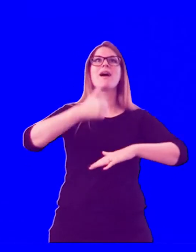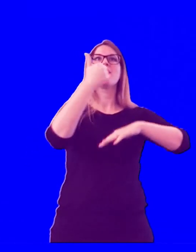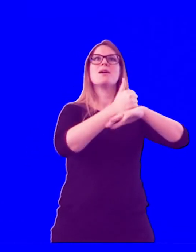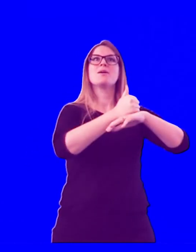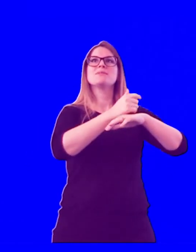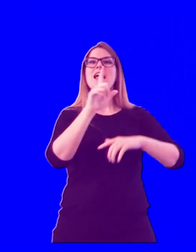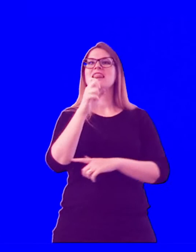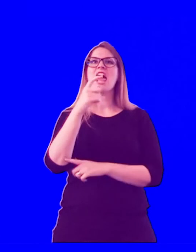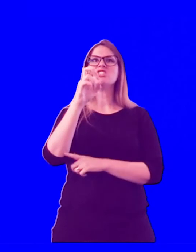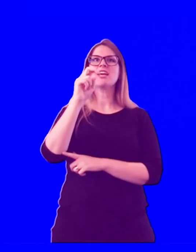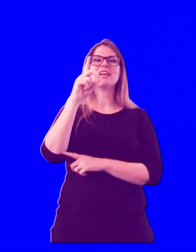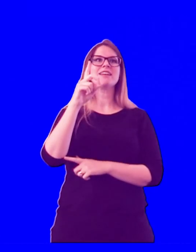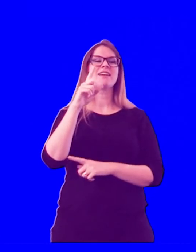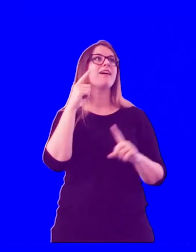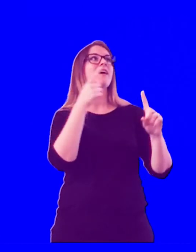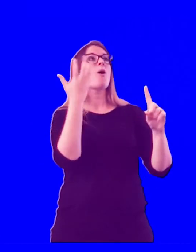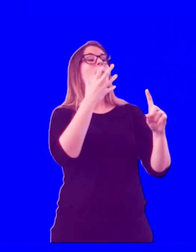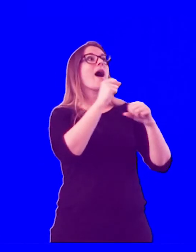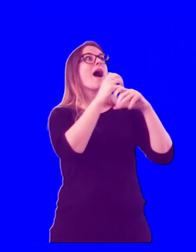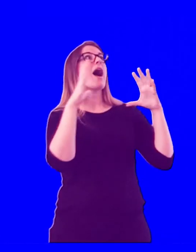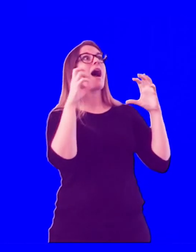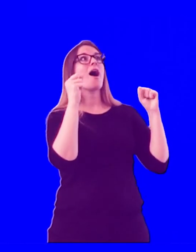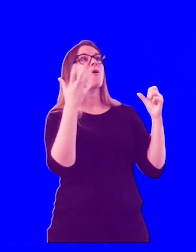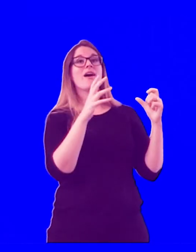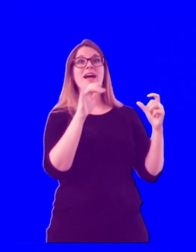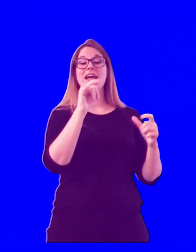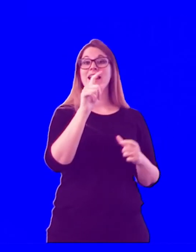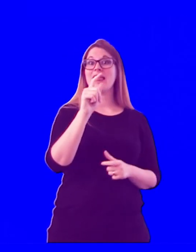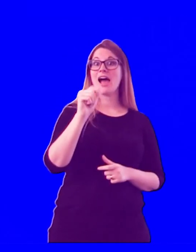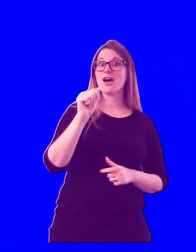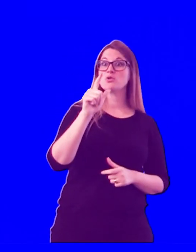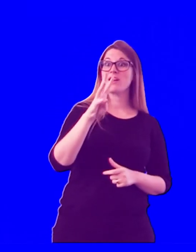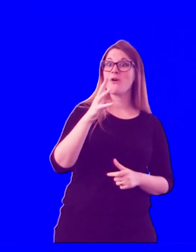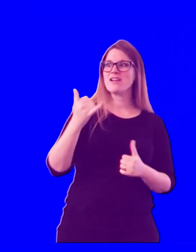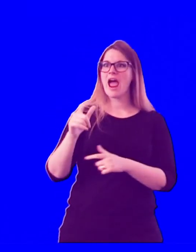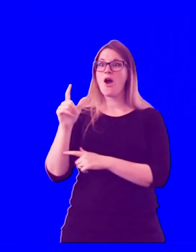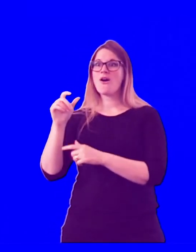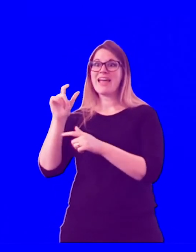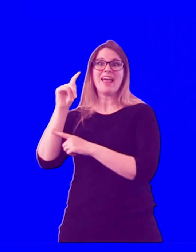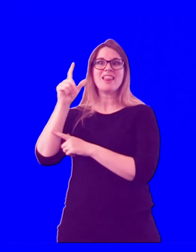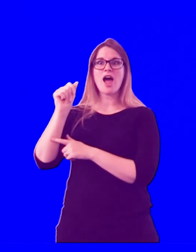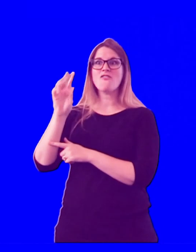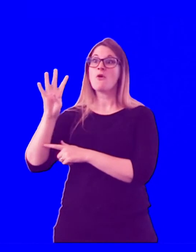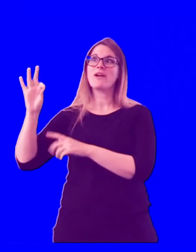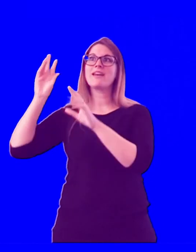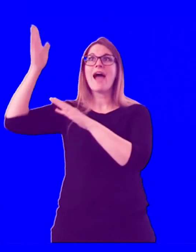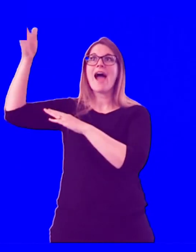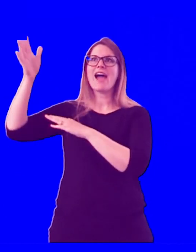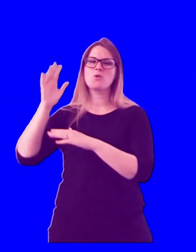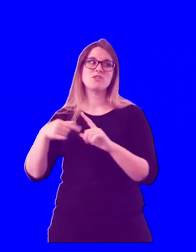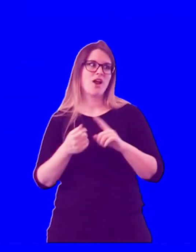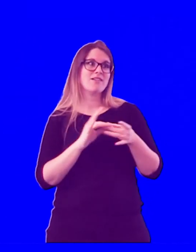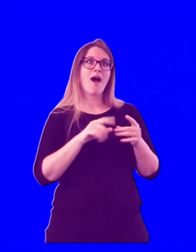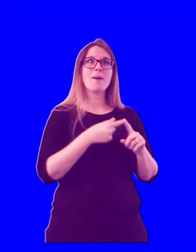we fall back into, wow, what was ITLA 24? And ITLA 49 is talking about us. Could happen.